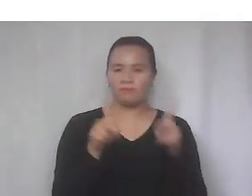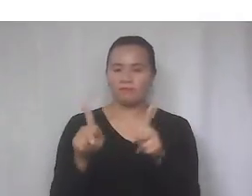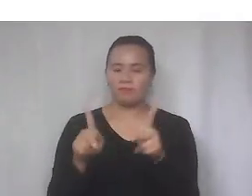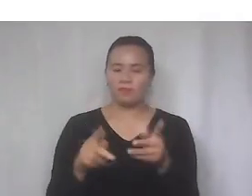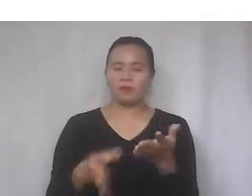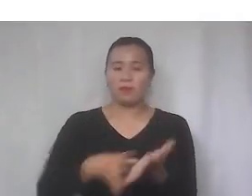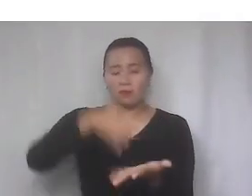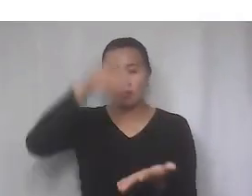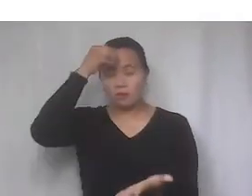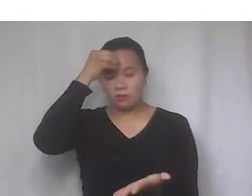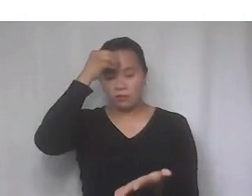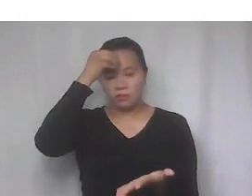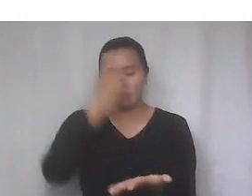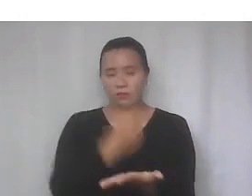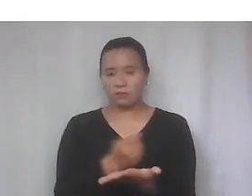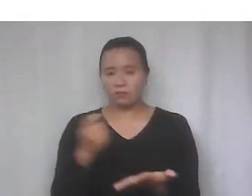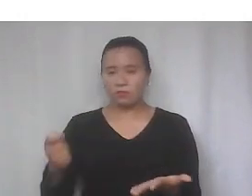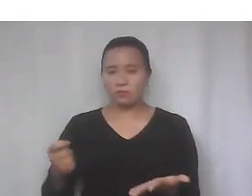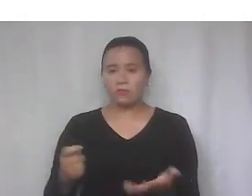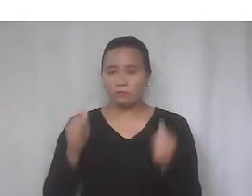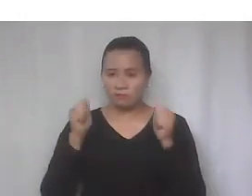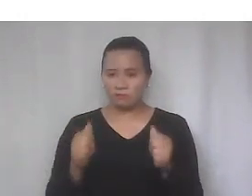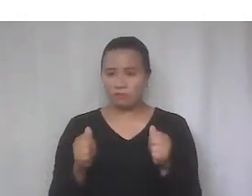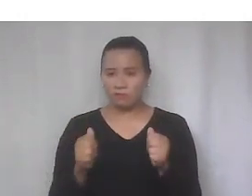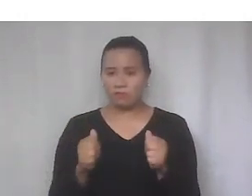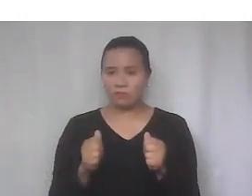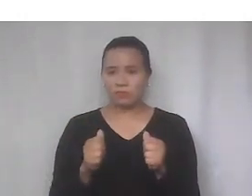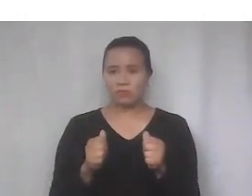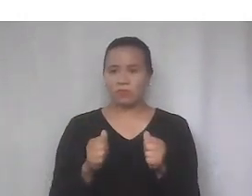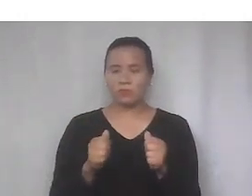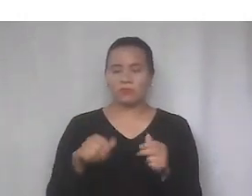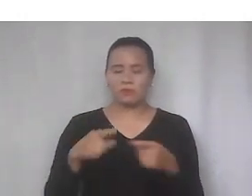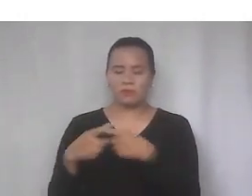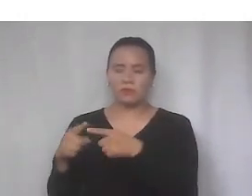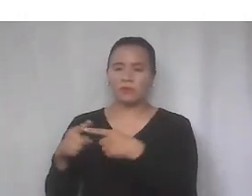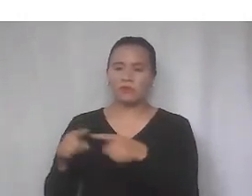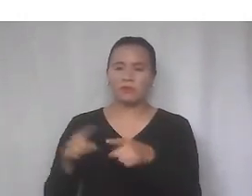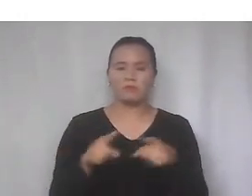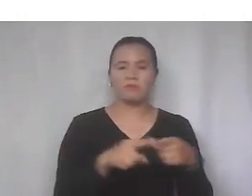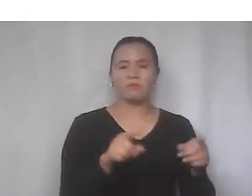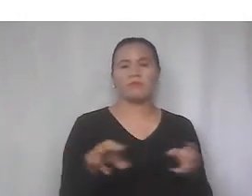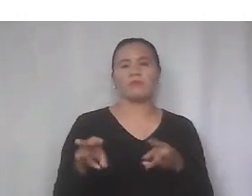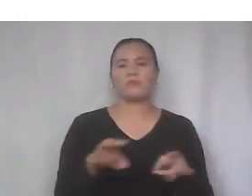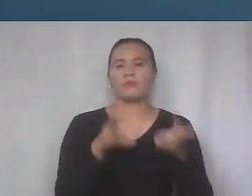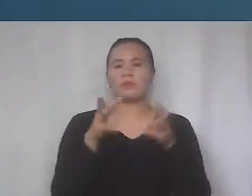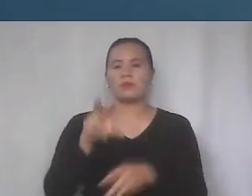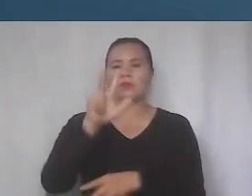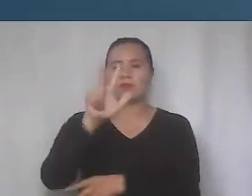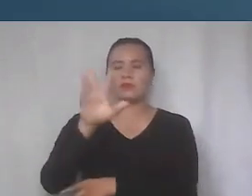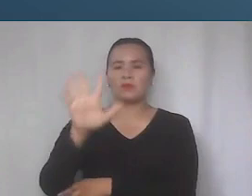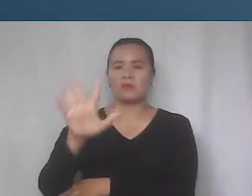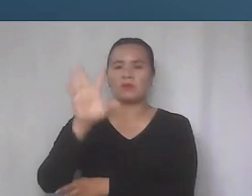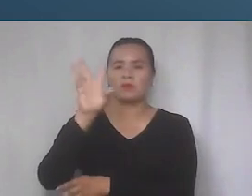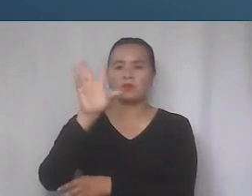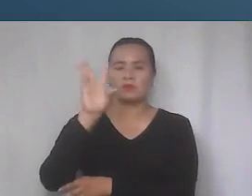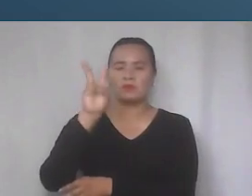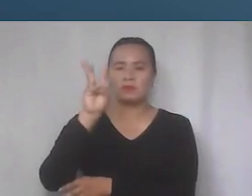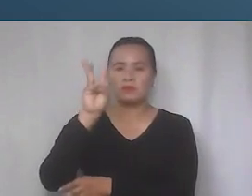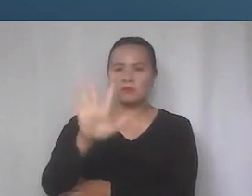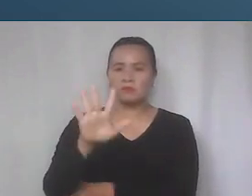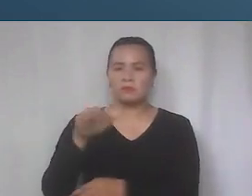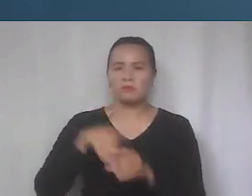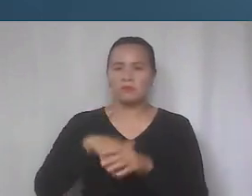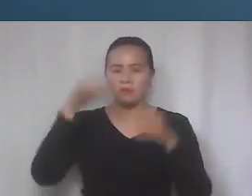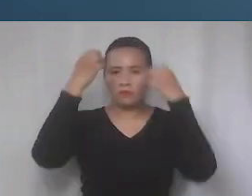OneNote, Outlook, Office Lens, and Edge as part of Office 365 in Education, which is free for you